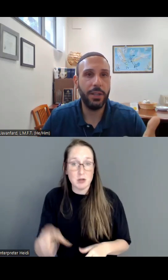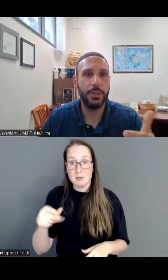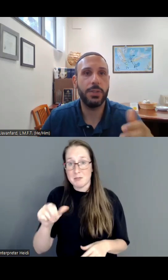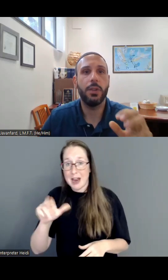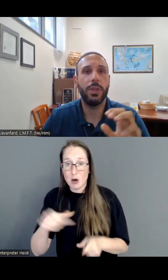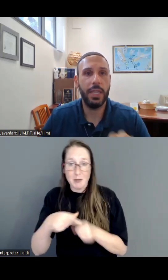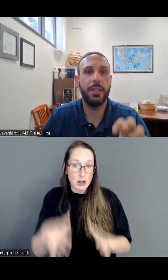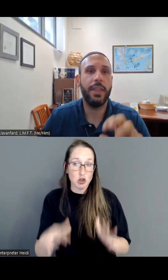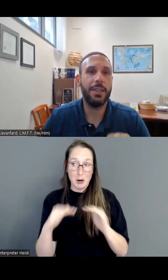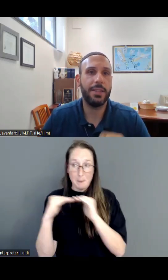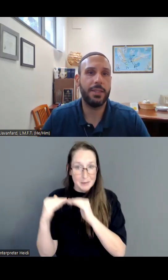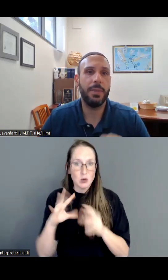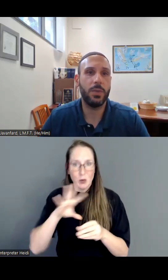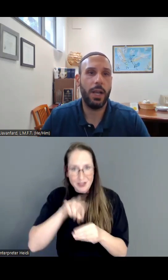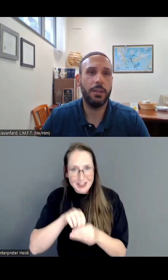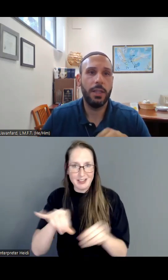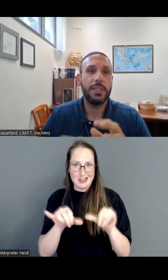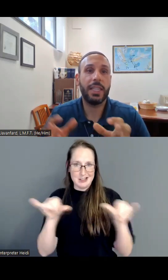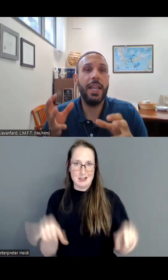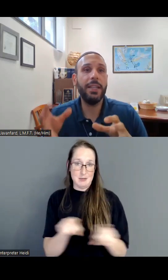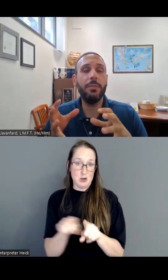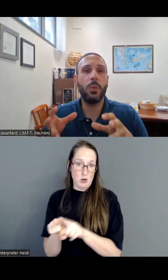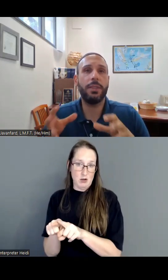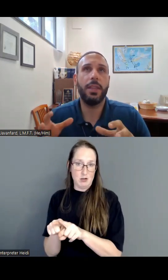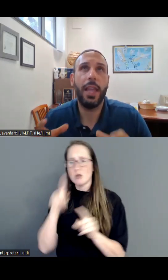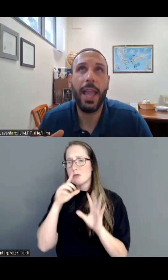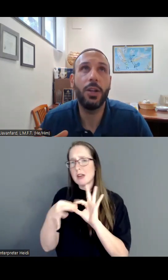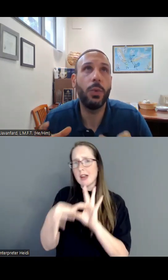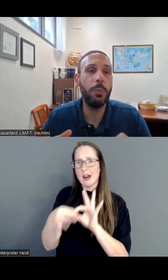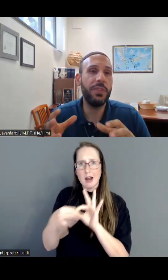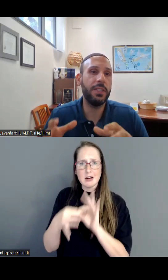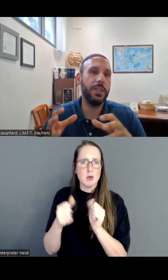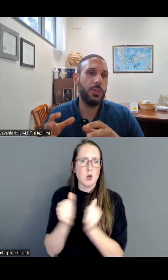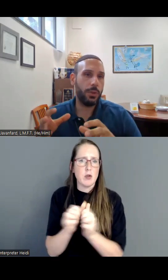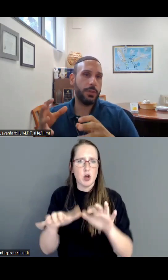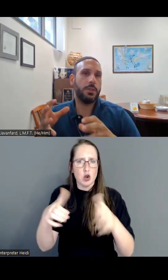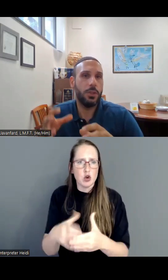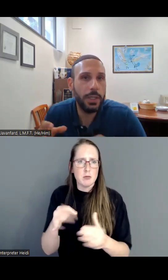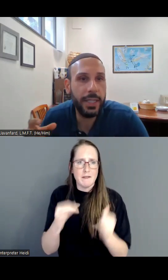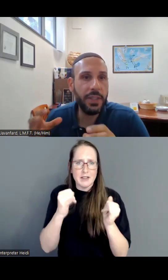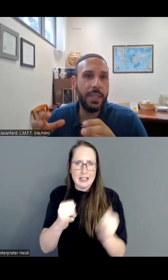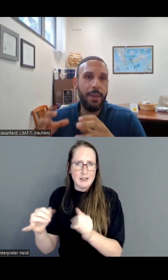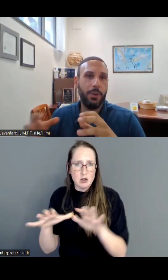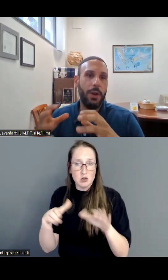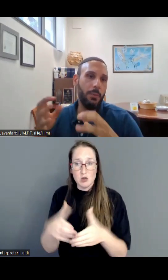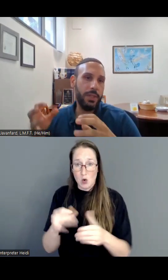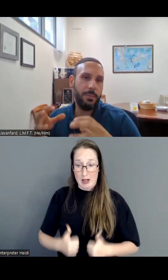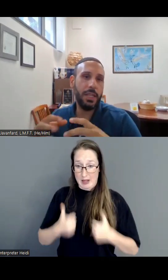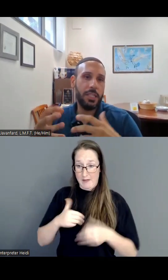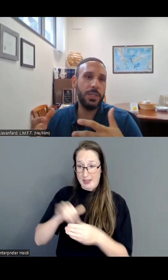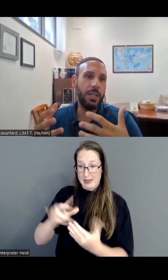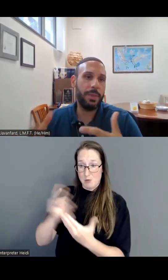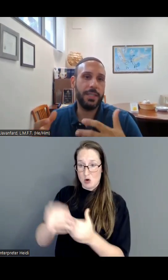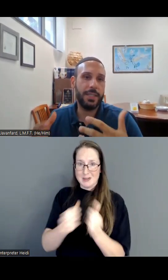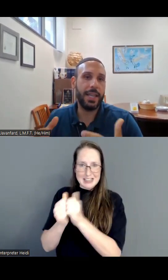and peers within that system as well to connect them with a group of individuals who are living in that program with them in